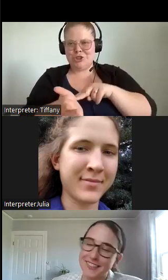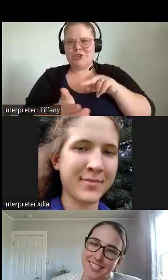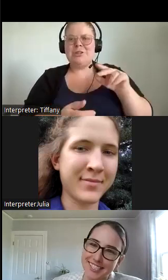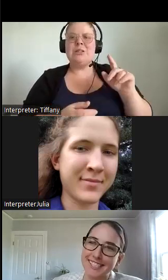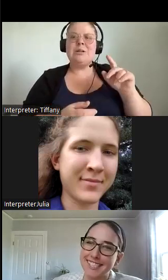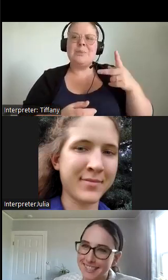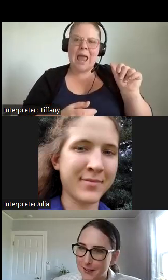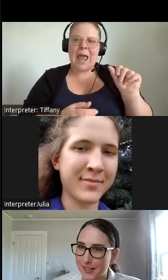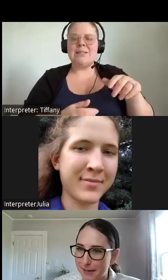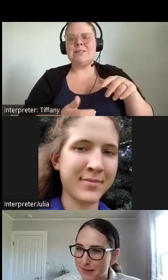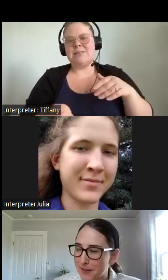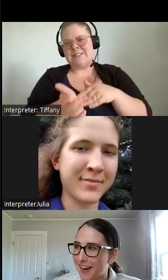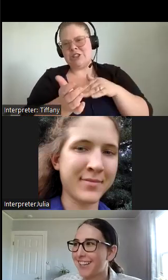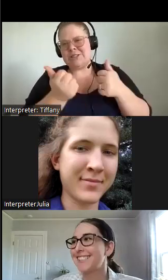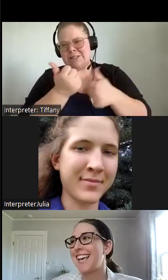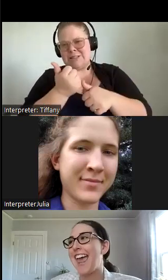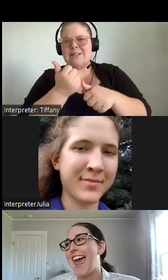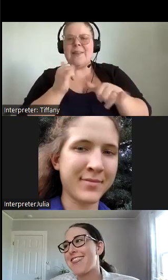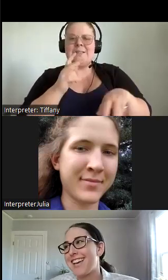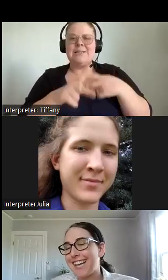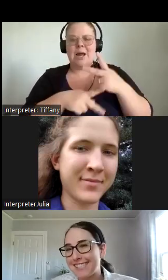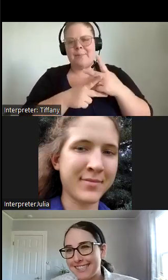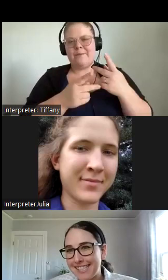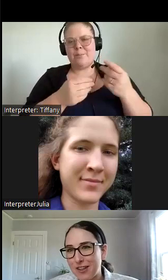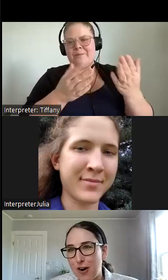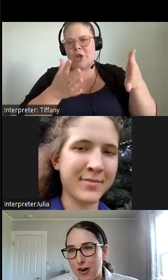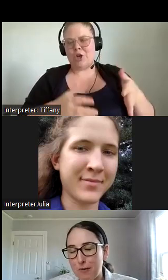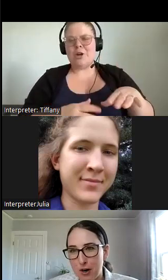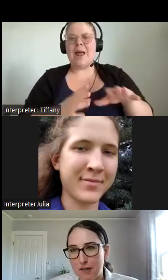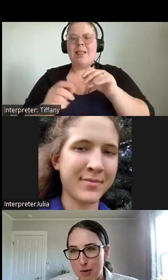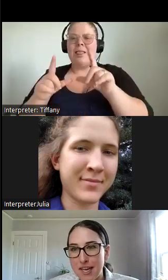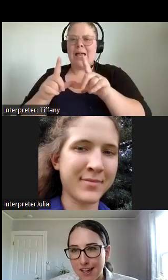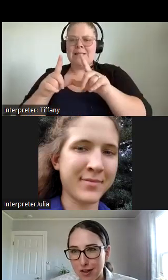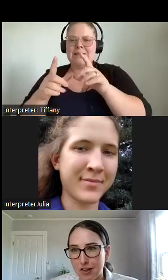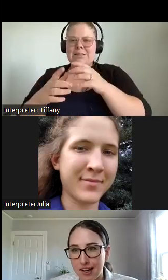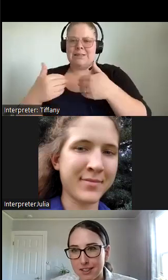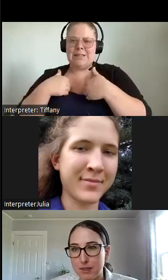TAs, physician assistants, those types of providers. And then licensees are more